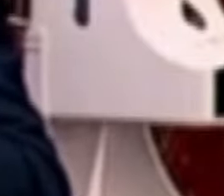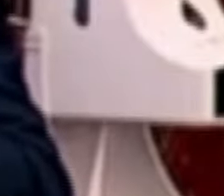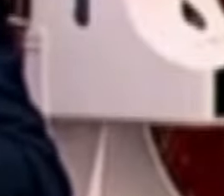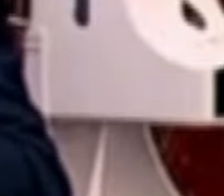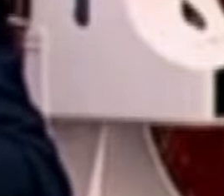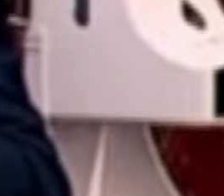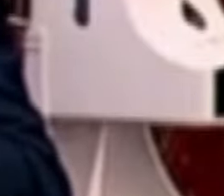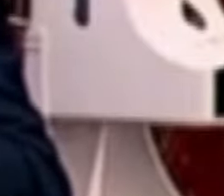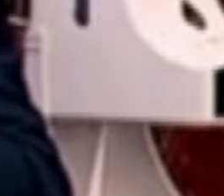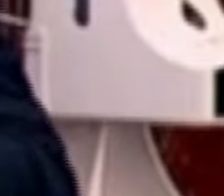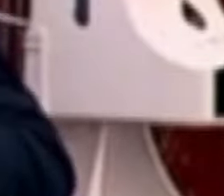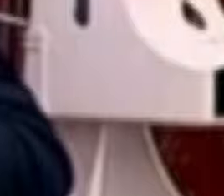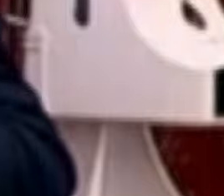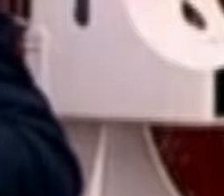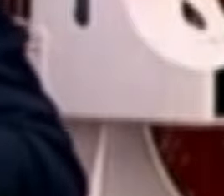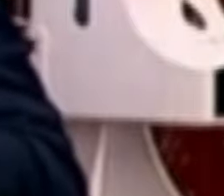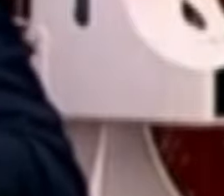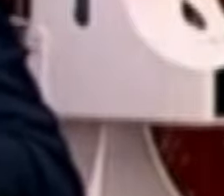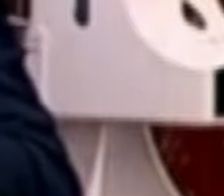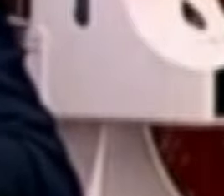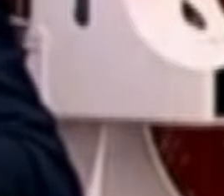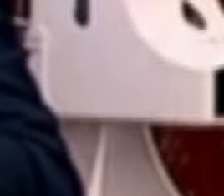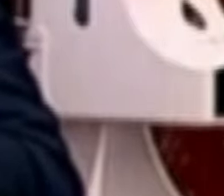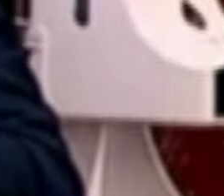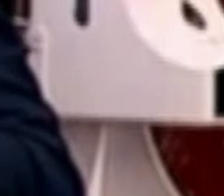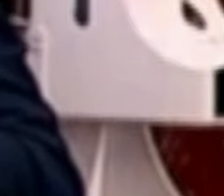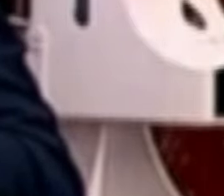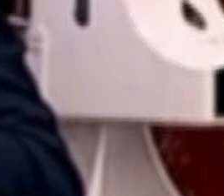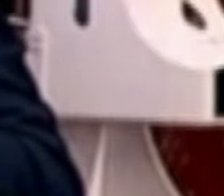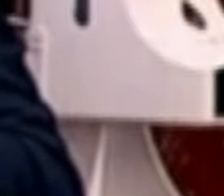Clearly, Honorable Speaker,